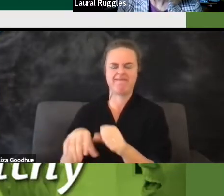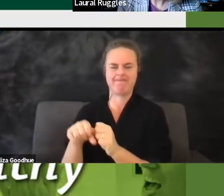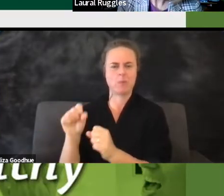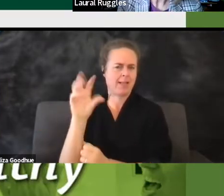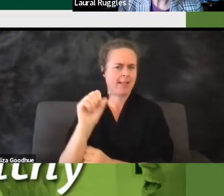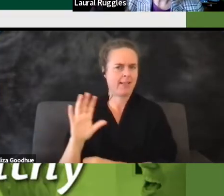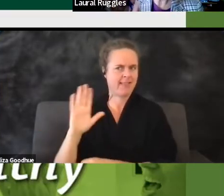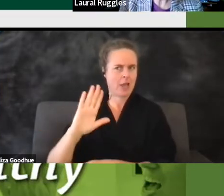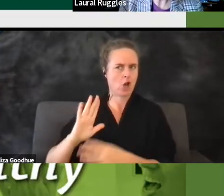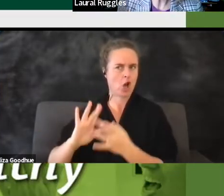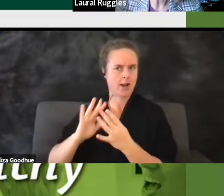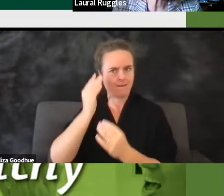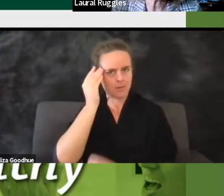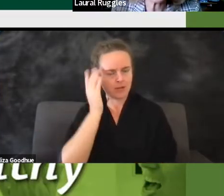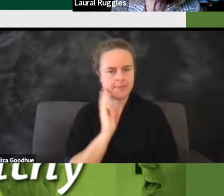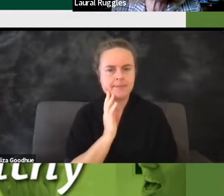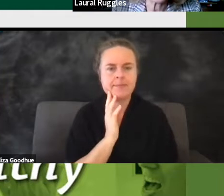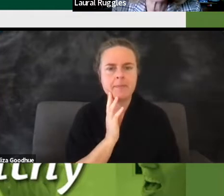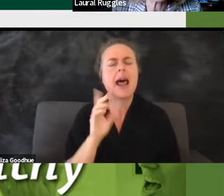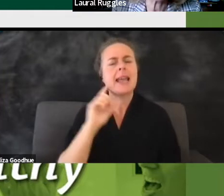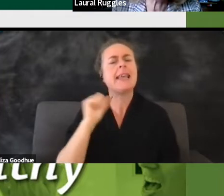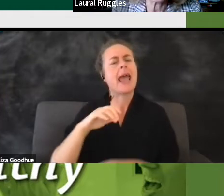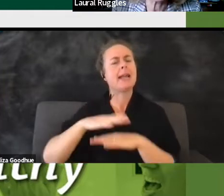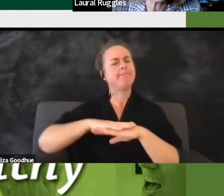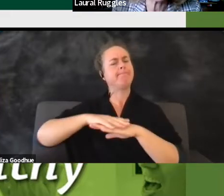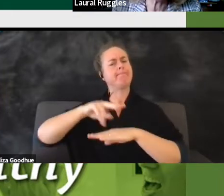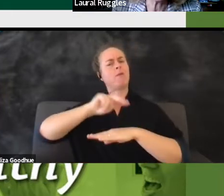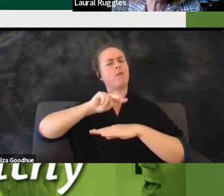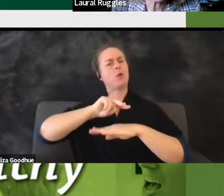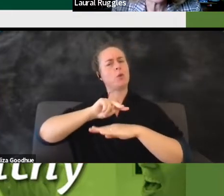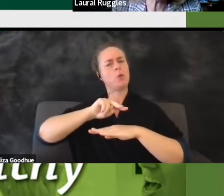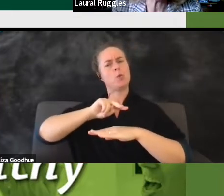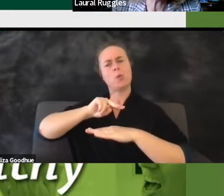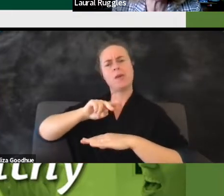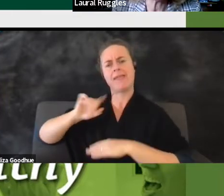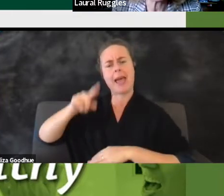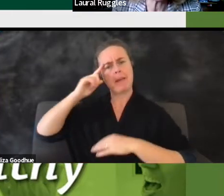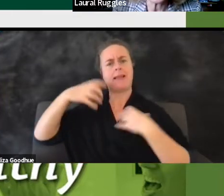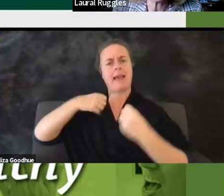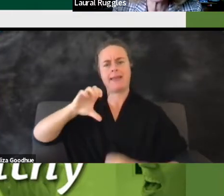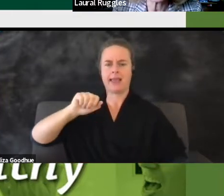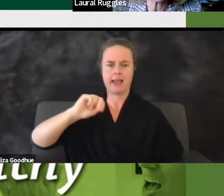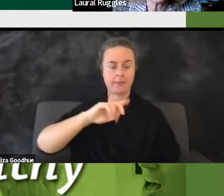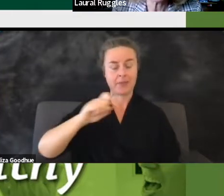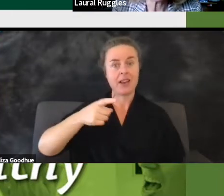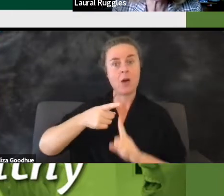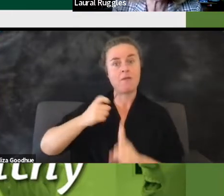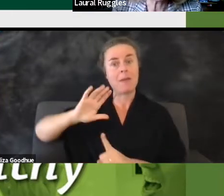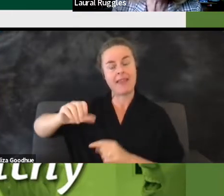doing. This was a screenshot from their page on the